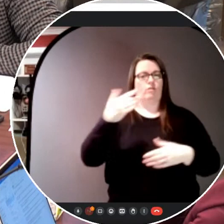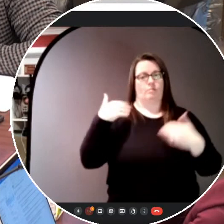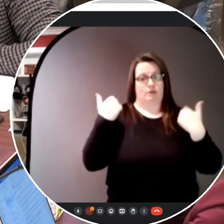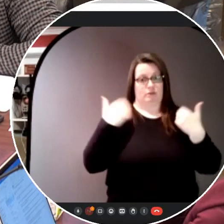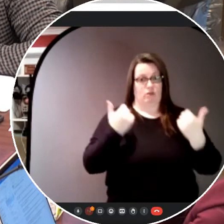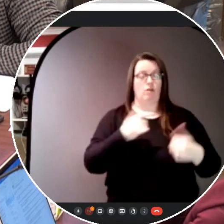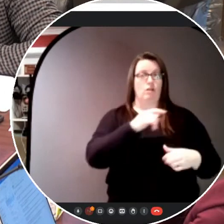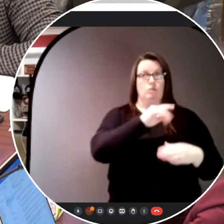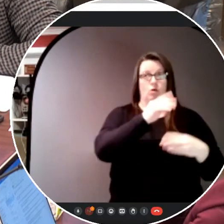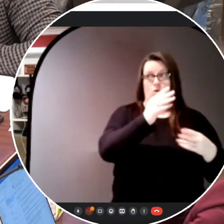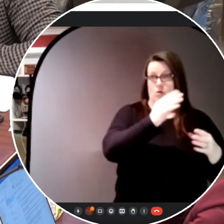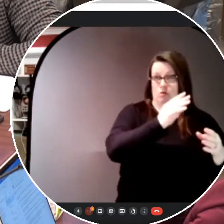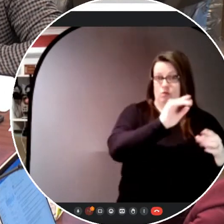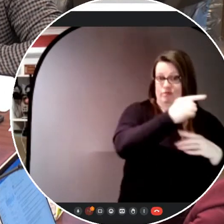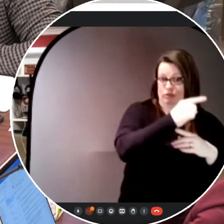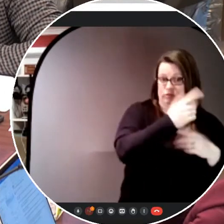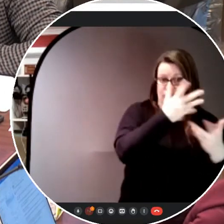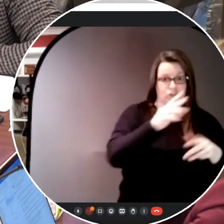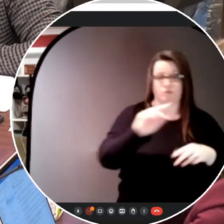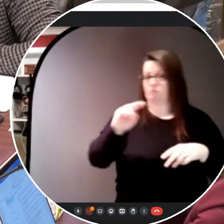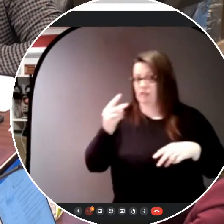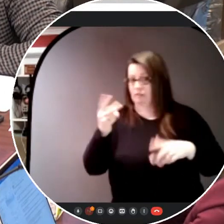on this motion?